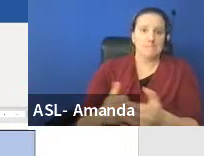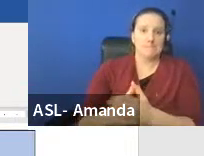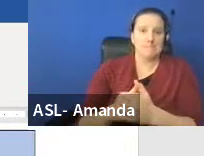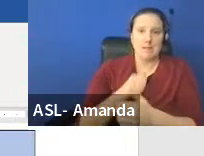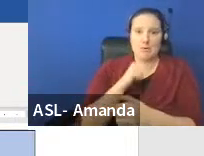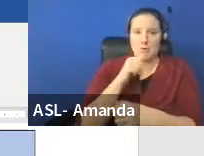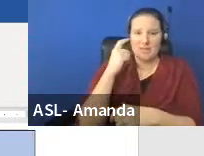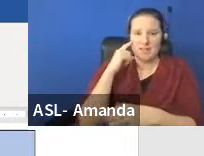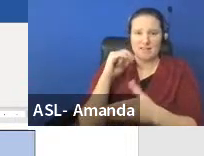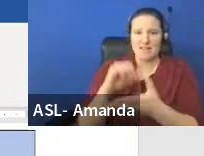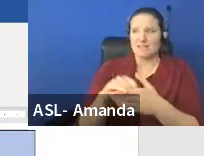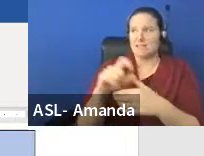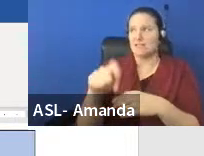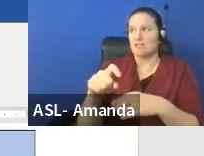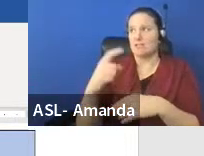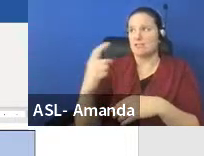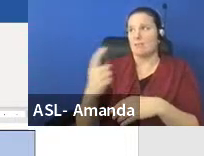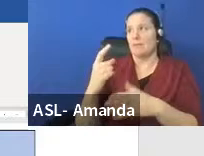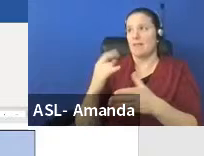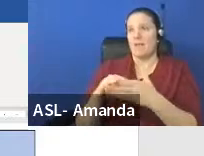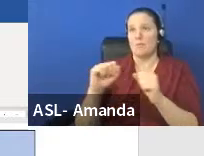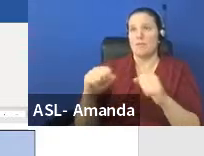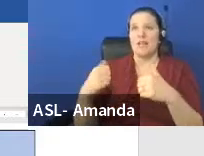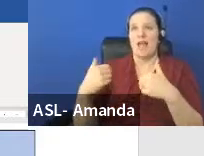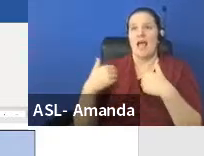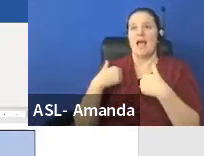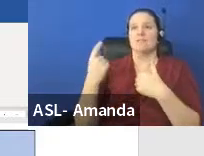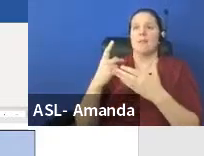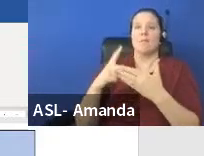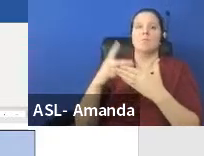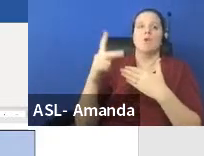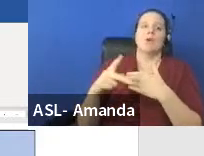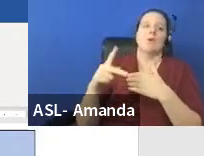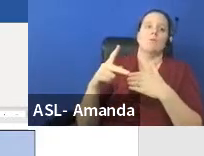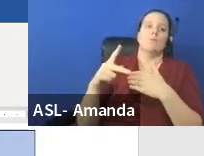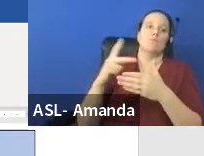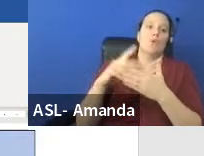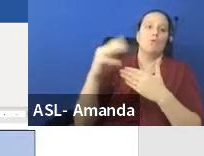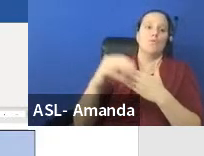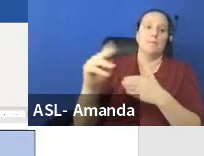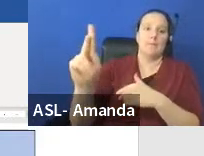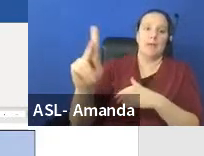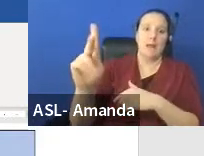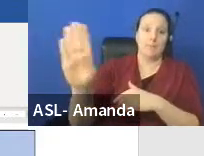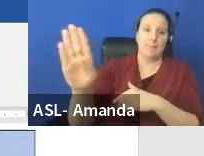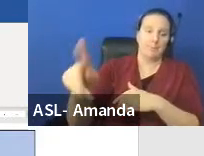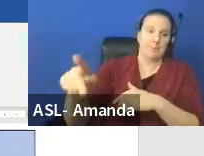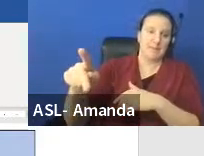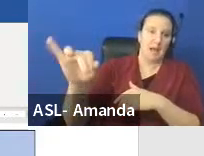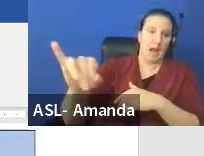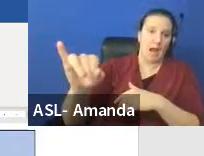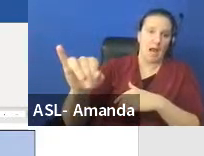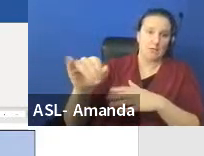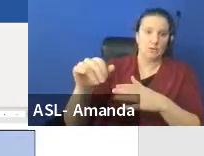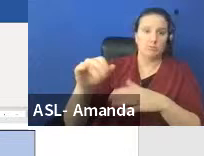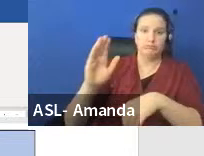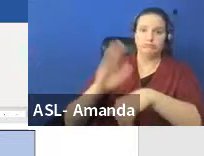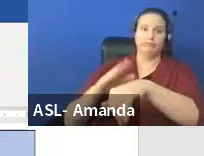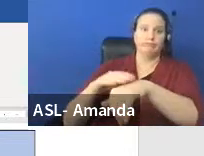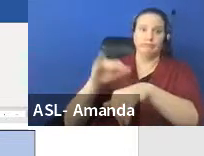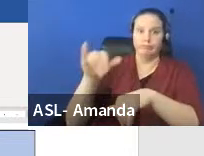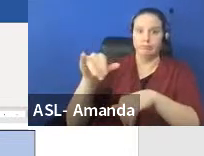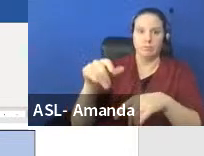Don't think it's necessarily something that we could have as a program KPI. So flag that as such. But